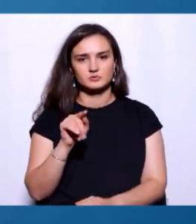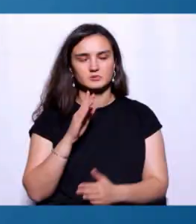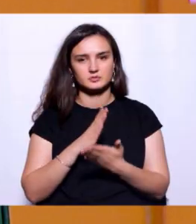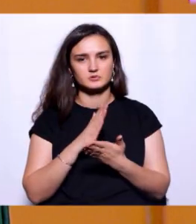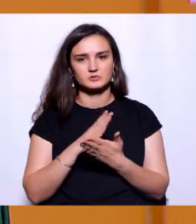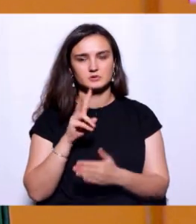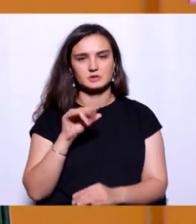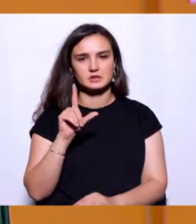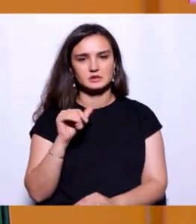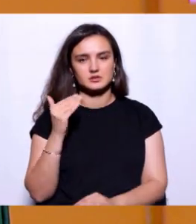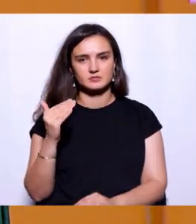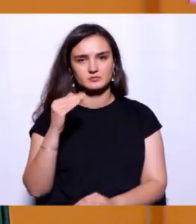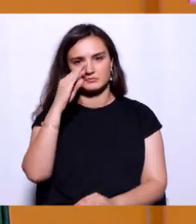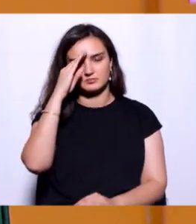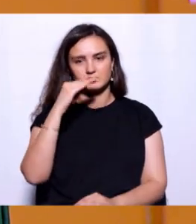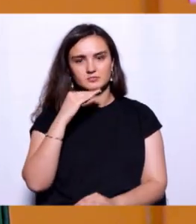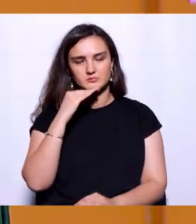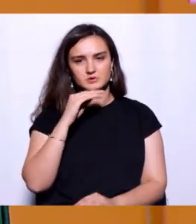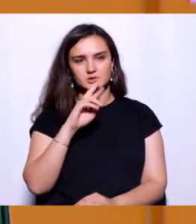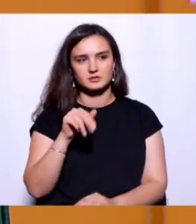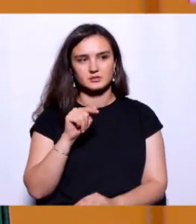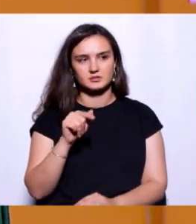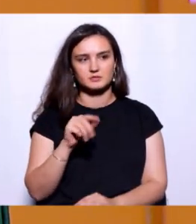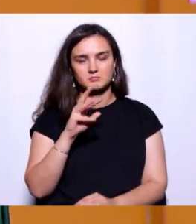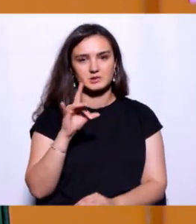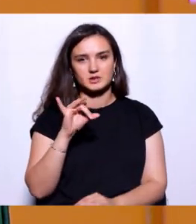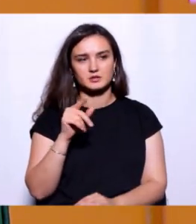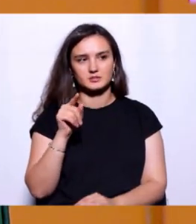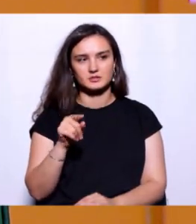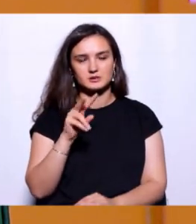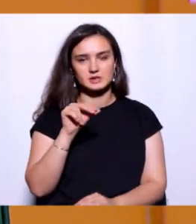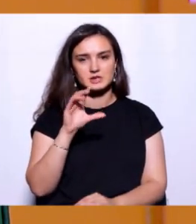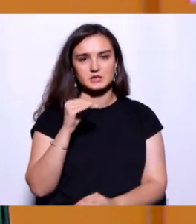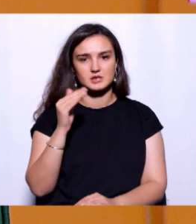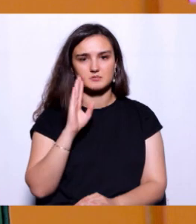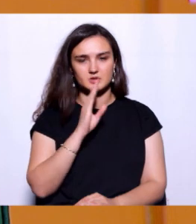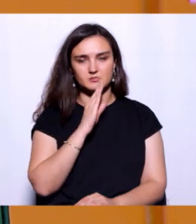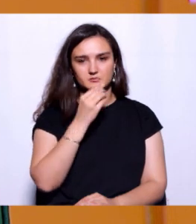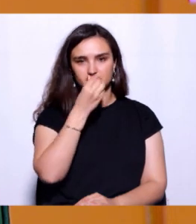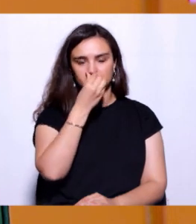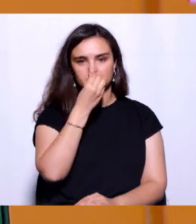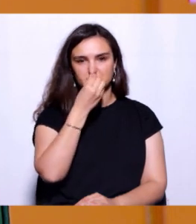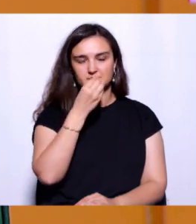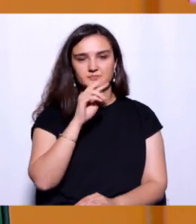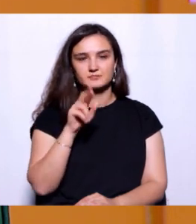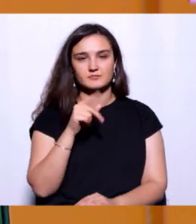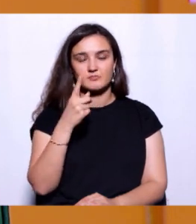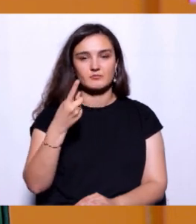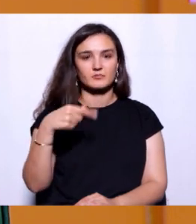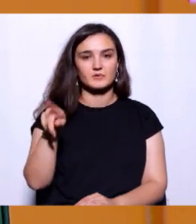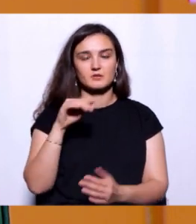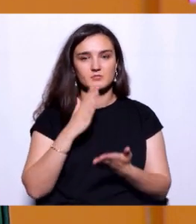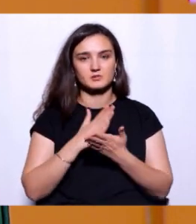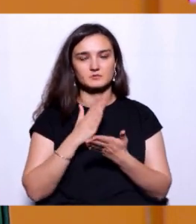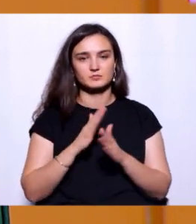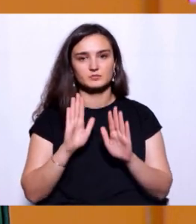is Lisa's father and Mary is Lisa's mother. And they